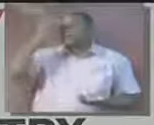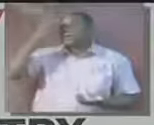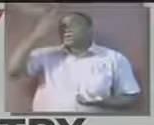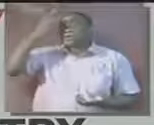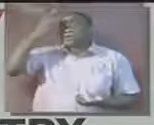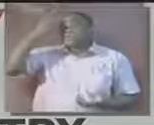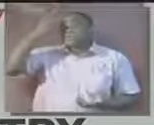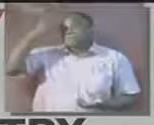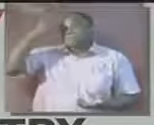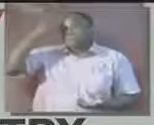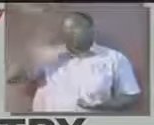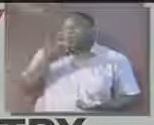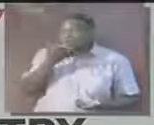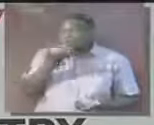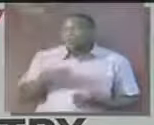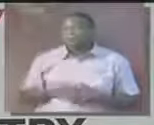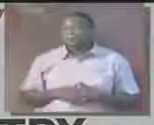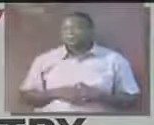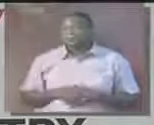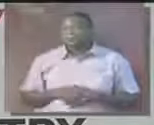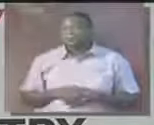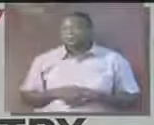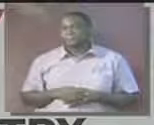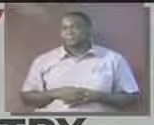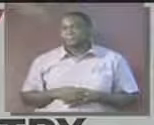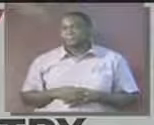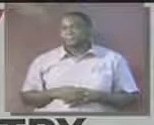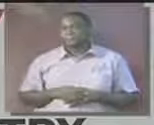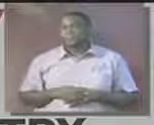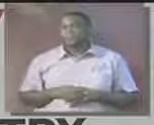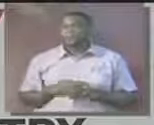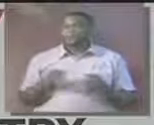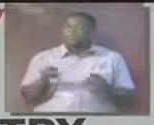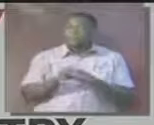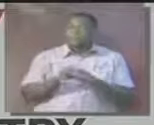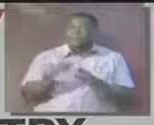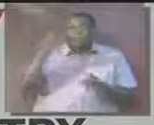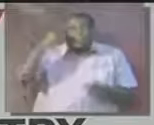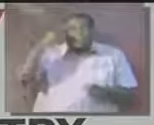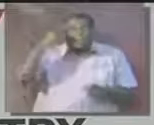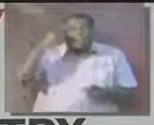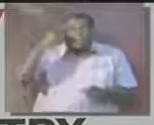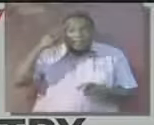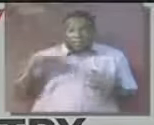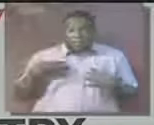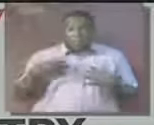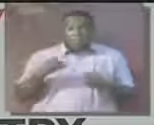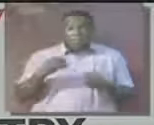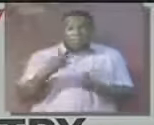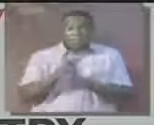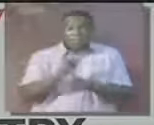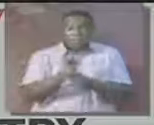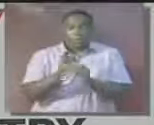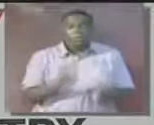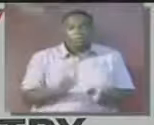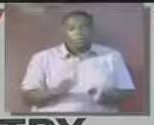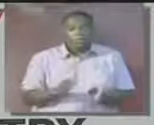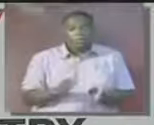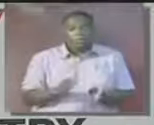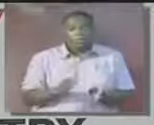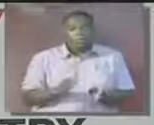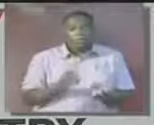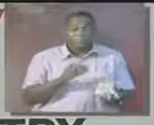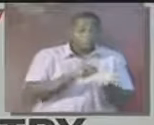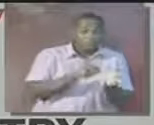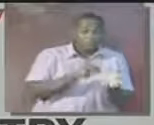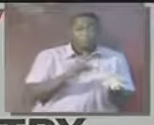finite. And I want to make a plea on behalf of healthcare workers who are again rising to the